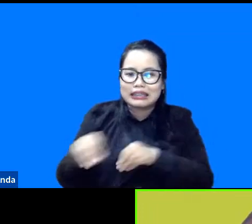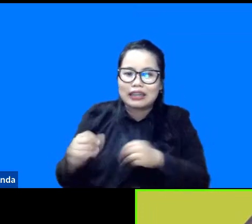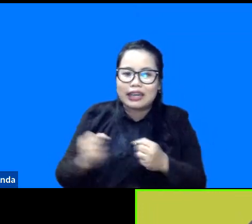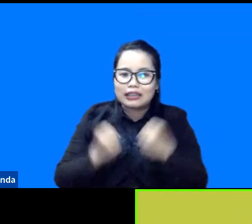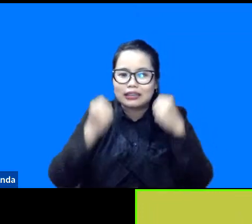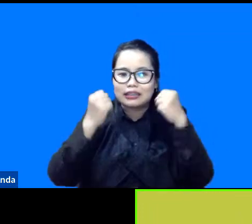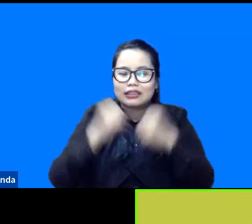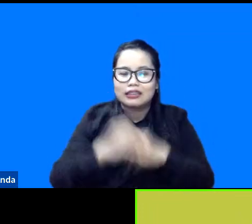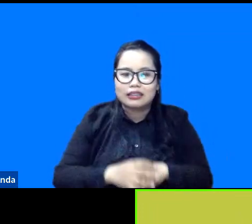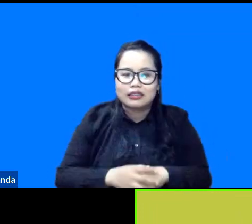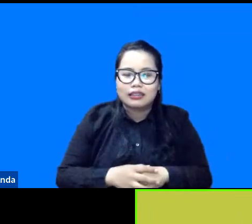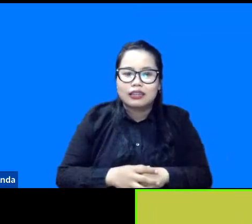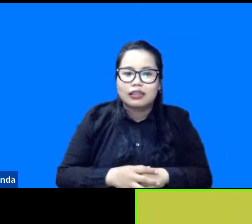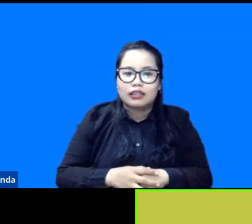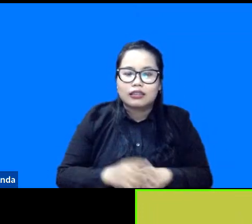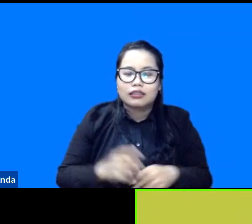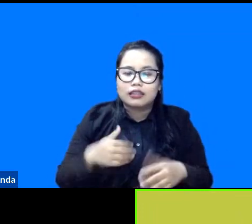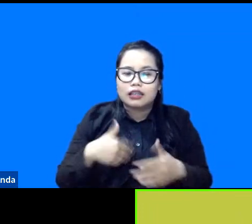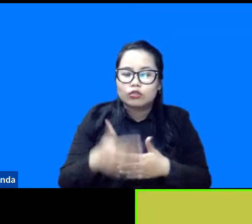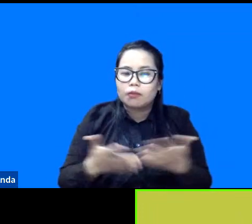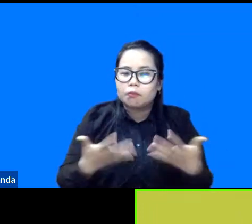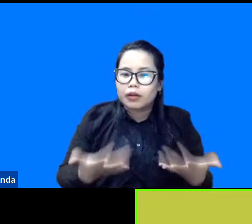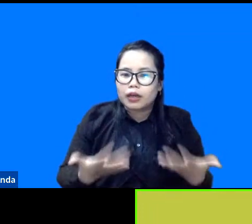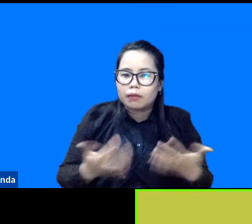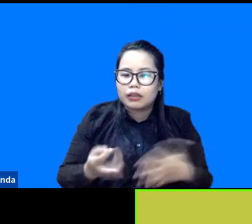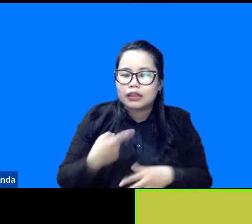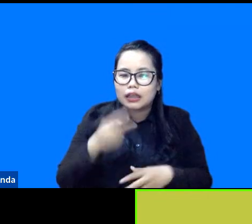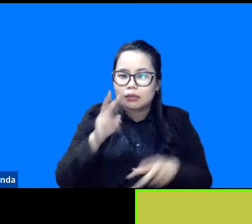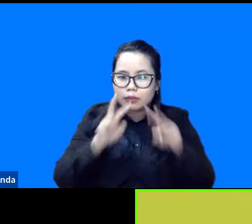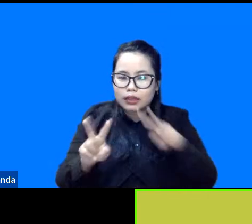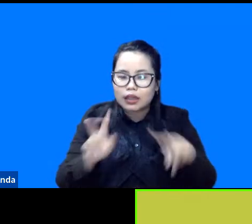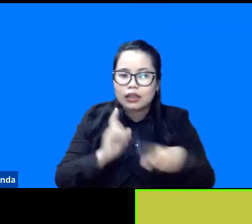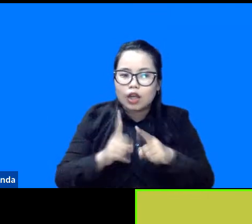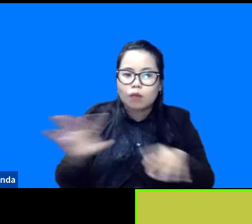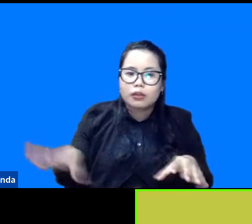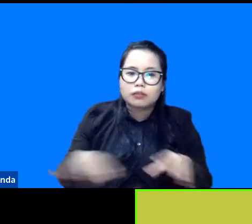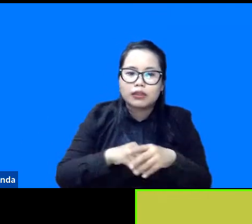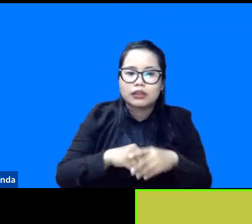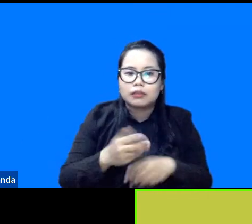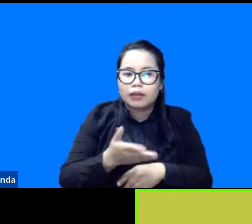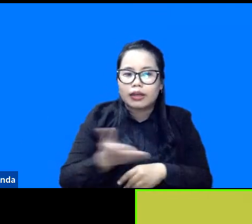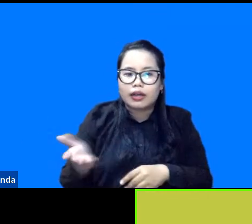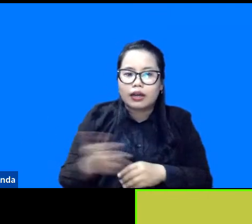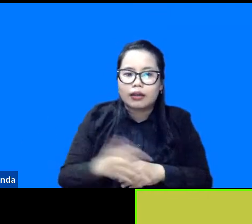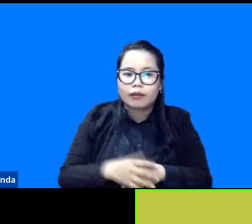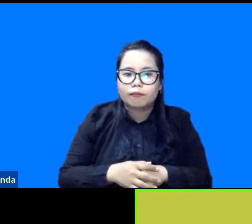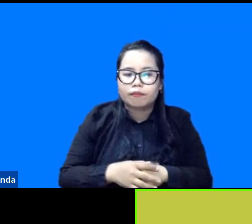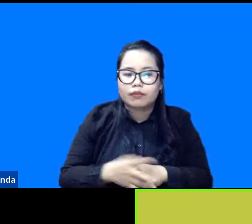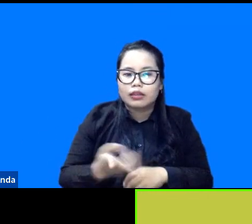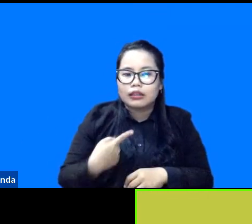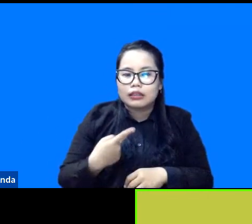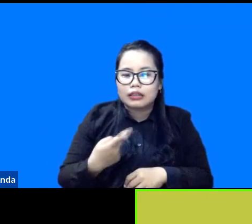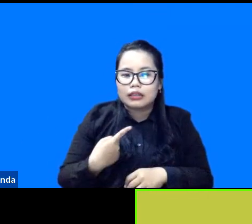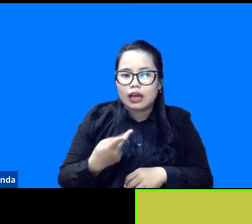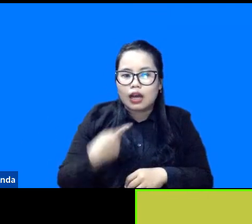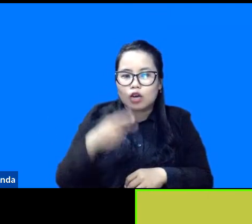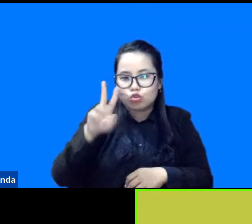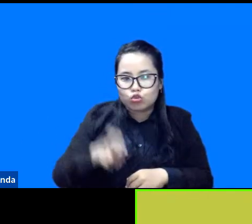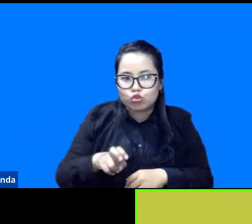And how would we ensure their participation? We have to be more purposive